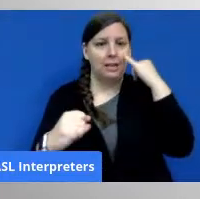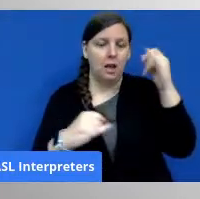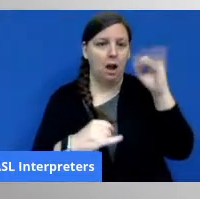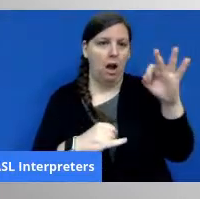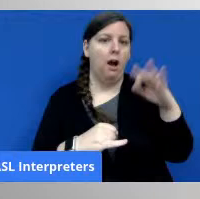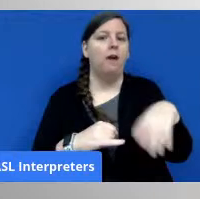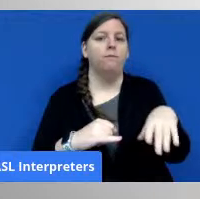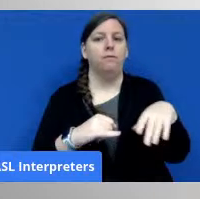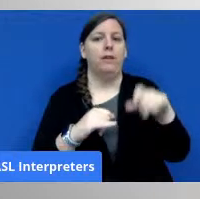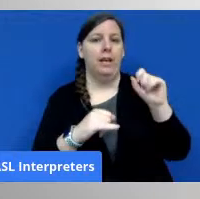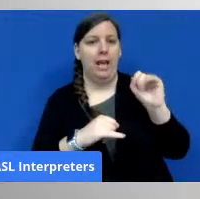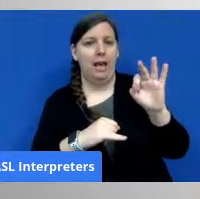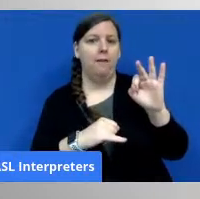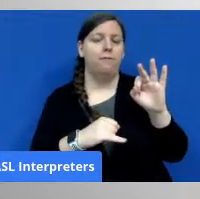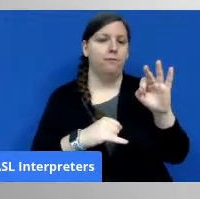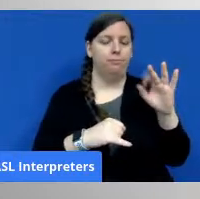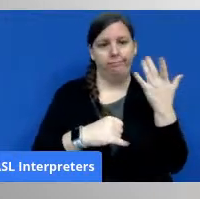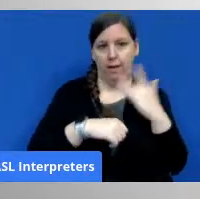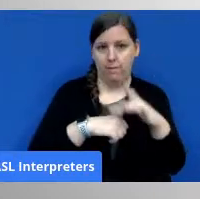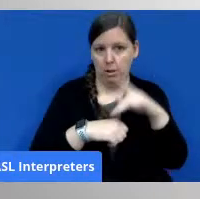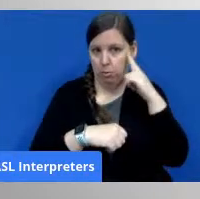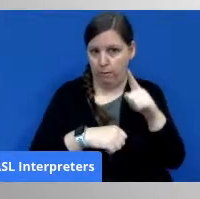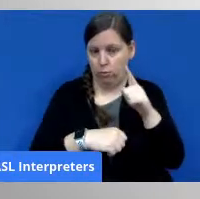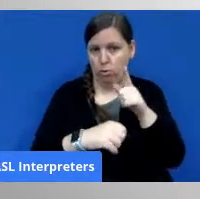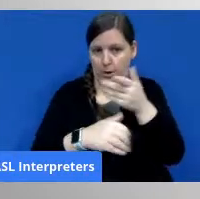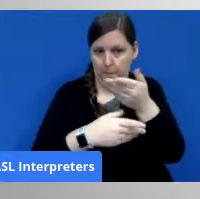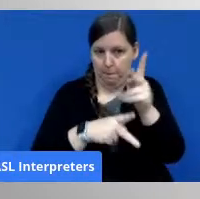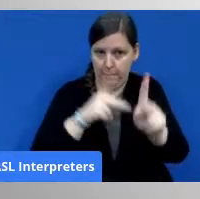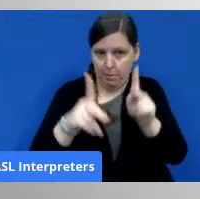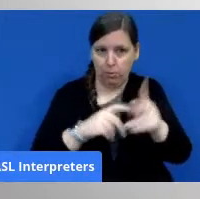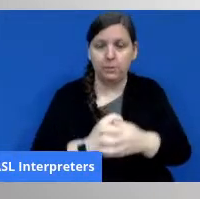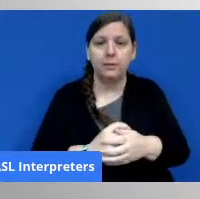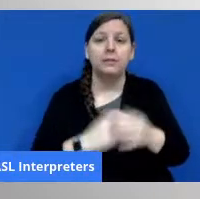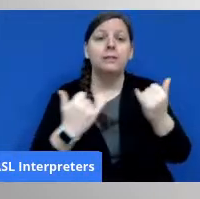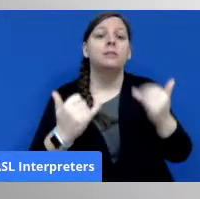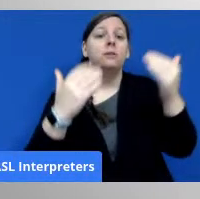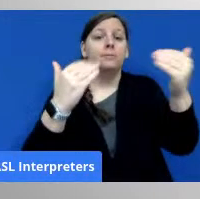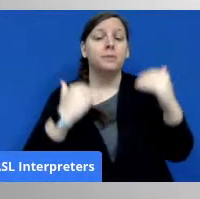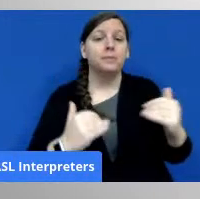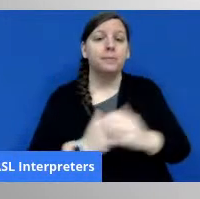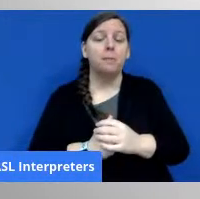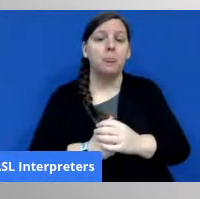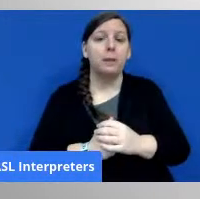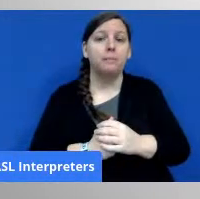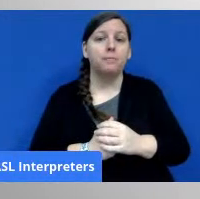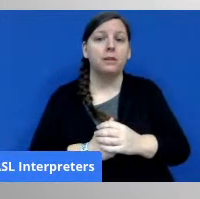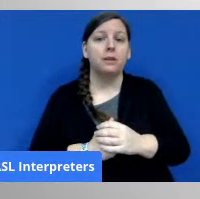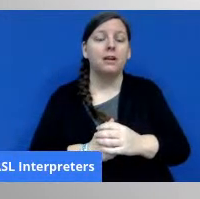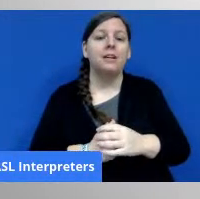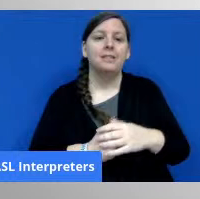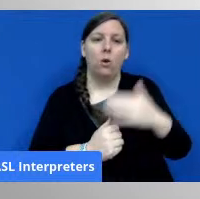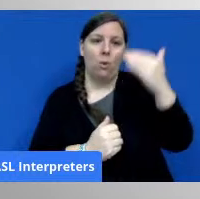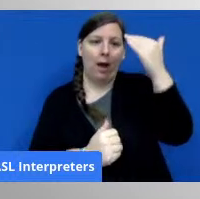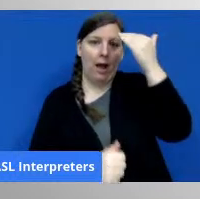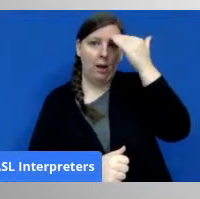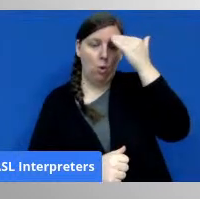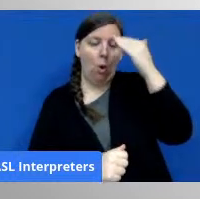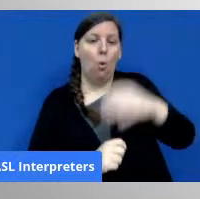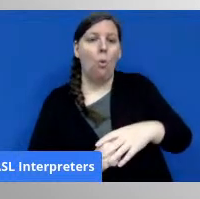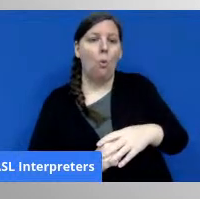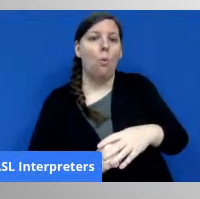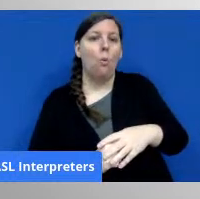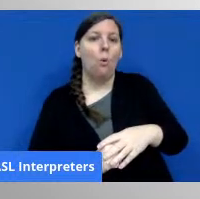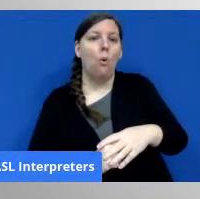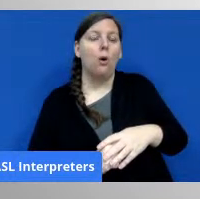slide. Okay. So I'm going to transition now, and Lawrence, in respect of our time, I'm going to try to make it through these slides